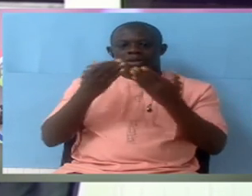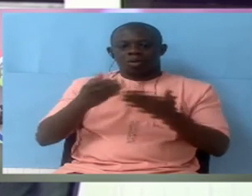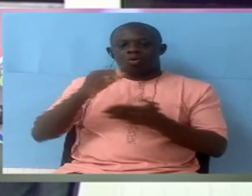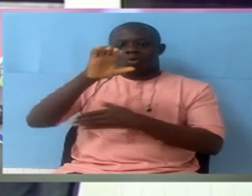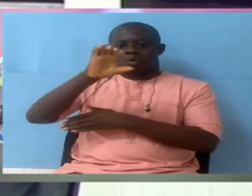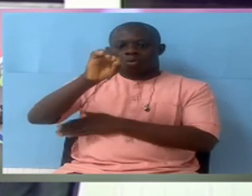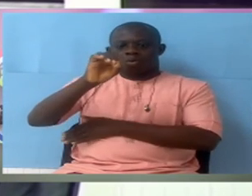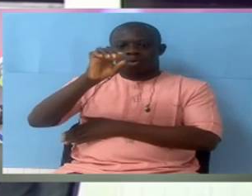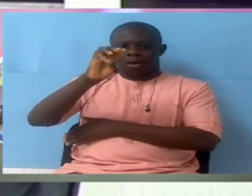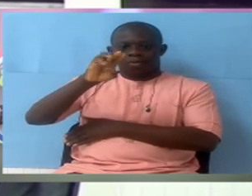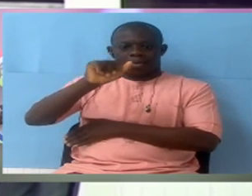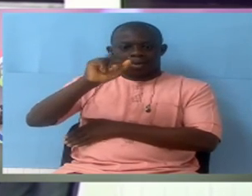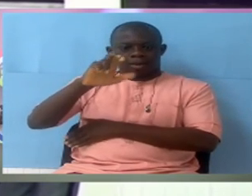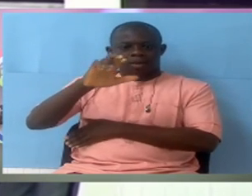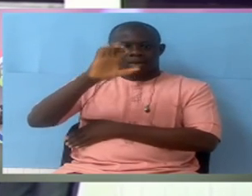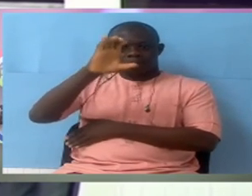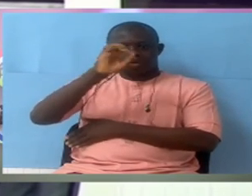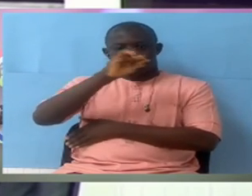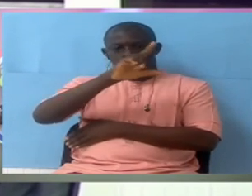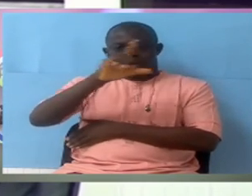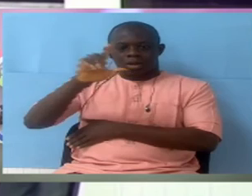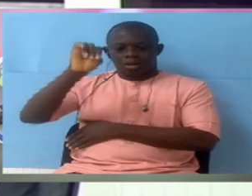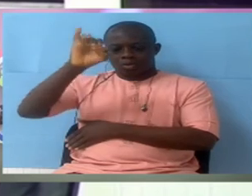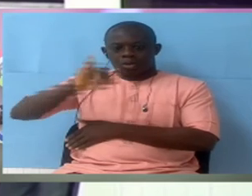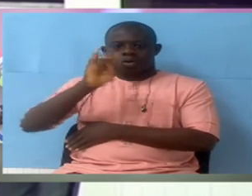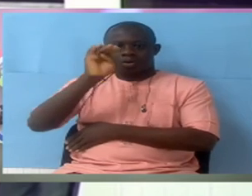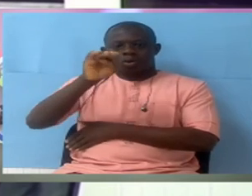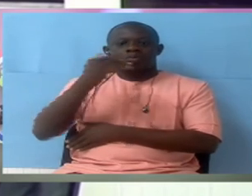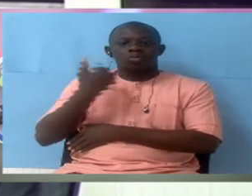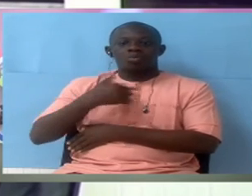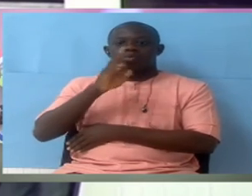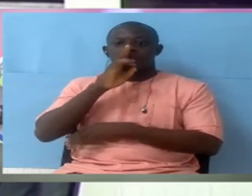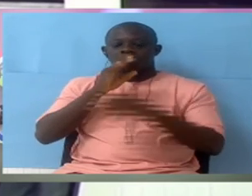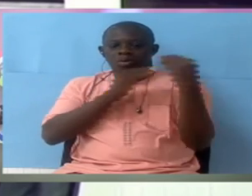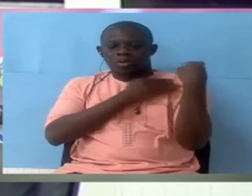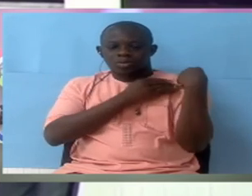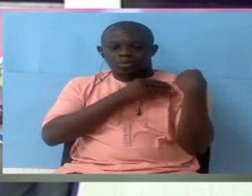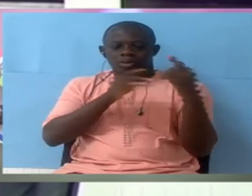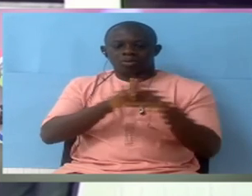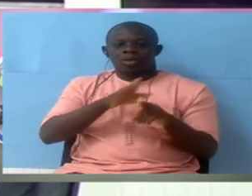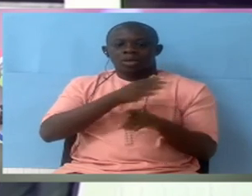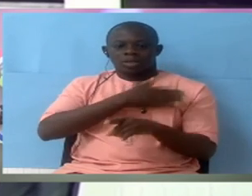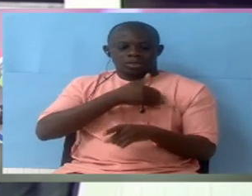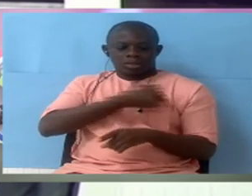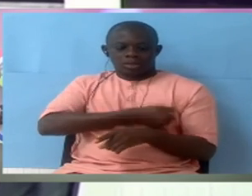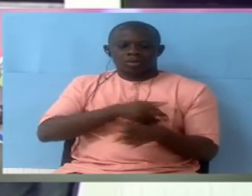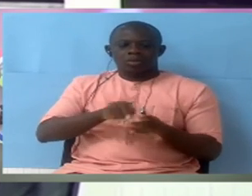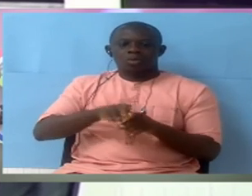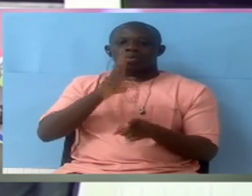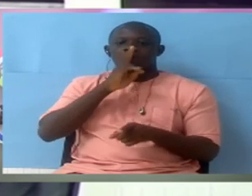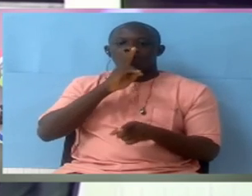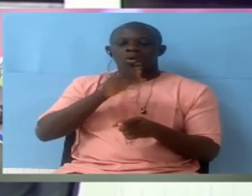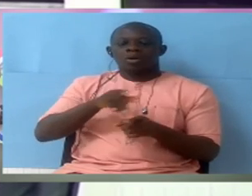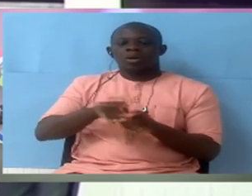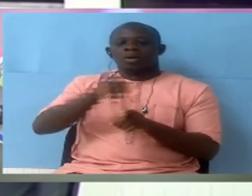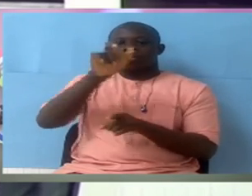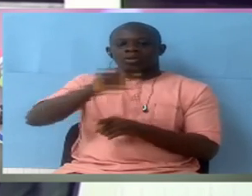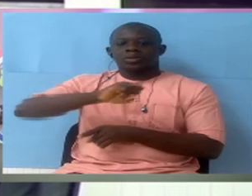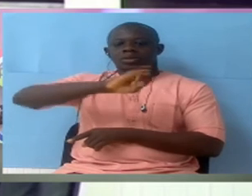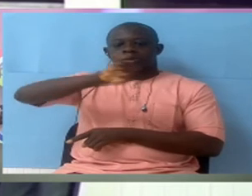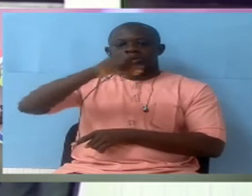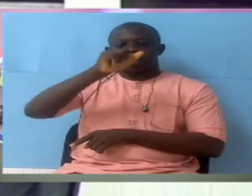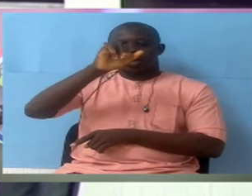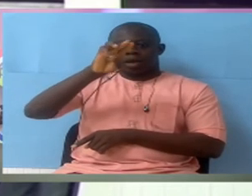called the medic. Omar Koli called ñi nga xamné ñoy fajj kat yi. Who happened to be Sergeant James Jata, but he's late